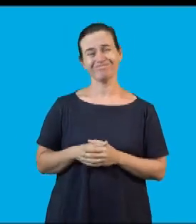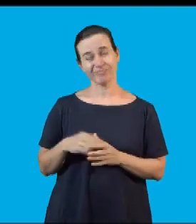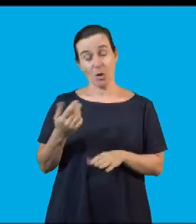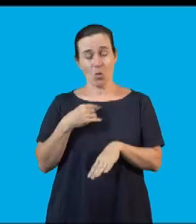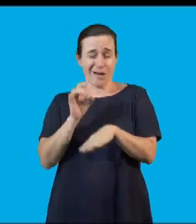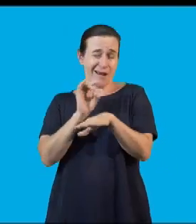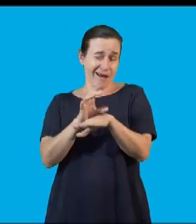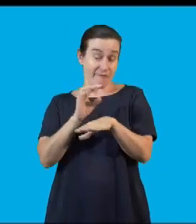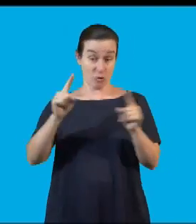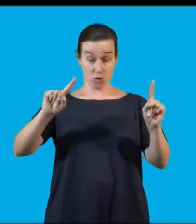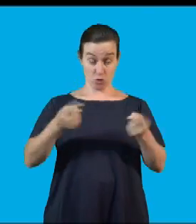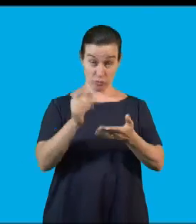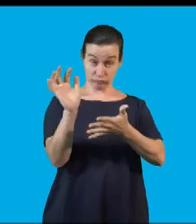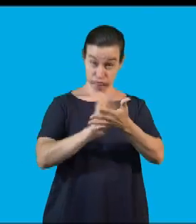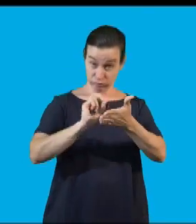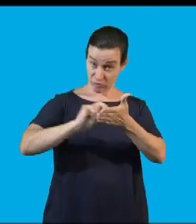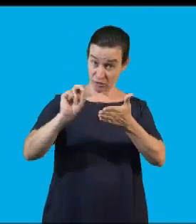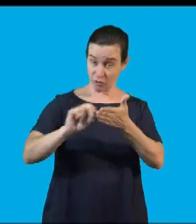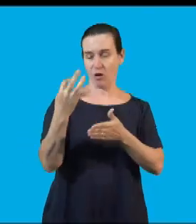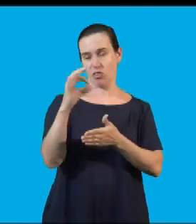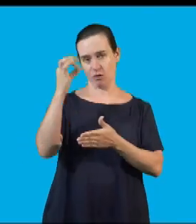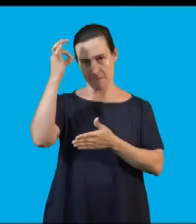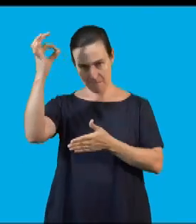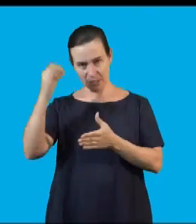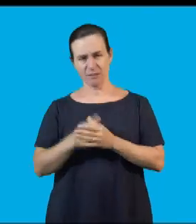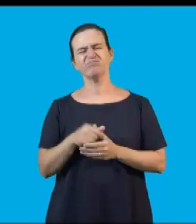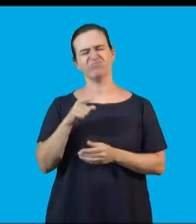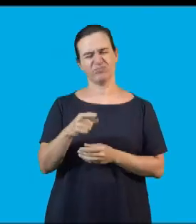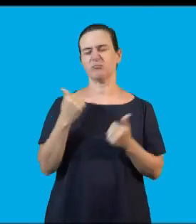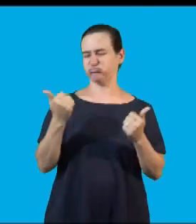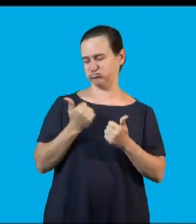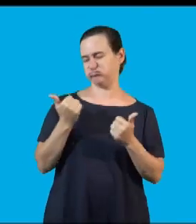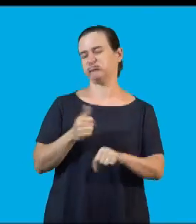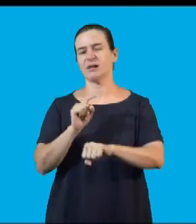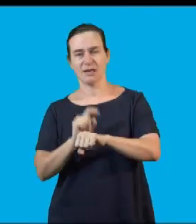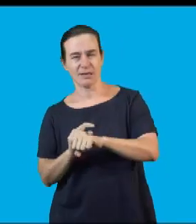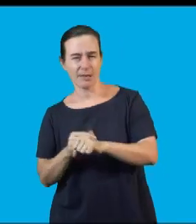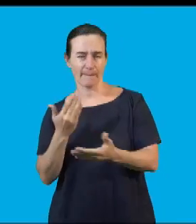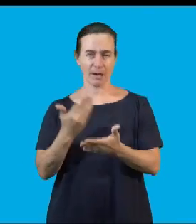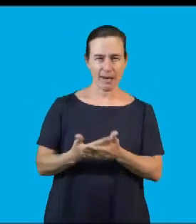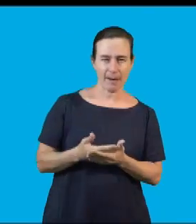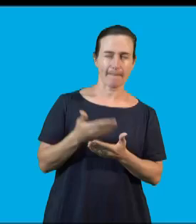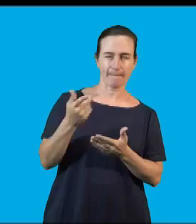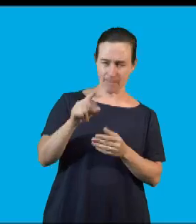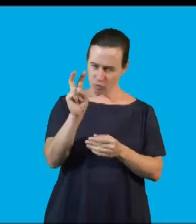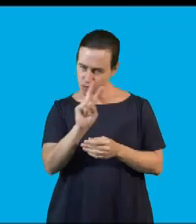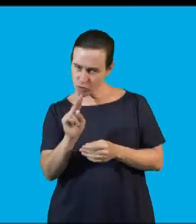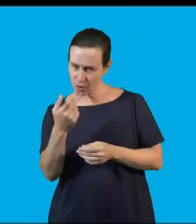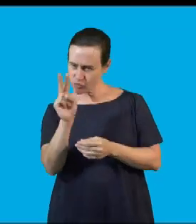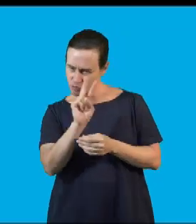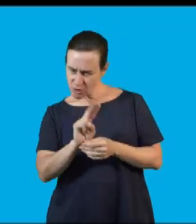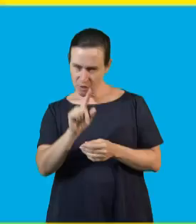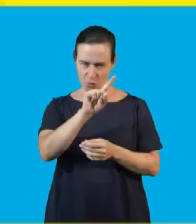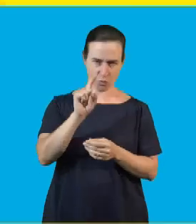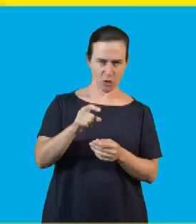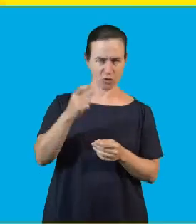time allocation for shorter transactional writing is 30 minutes. This will give you more than enough time to read the